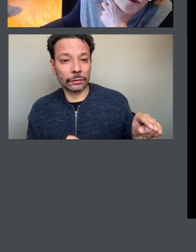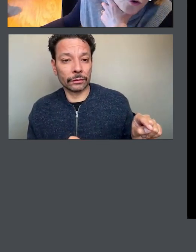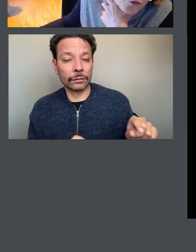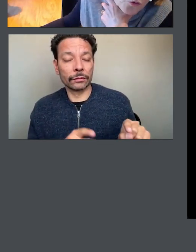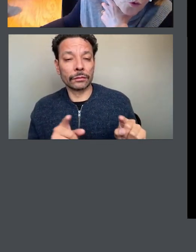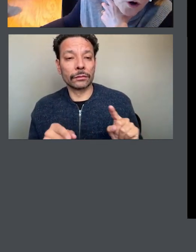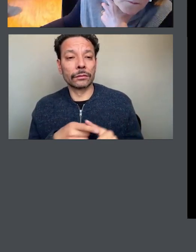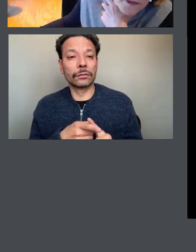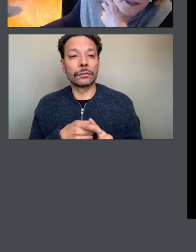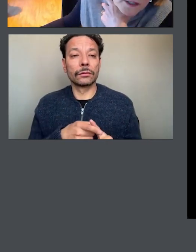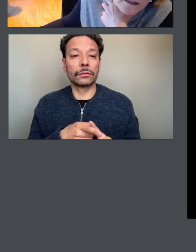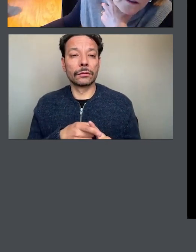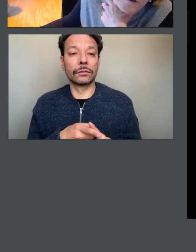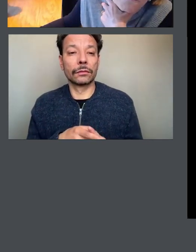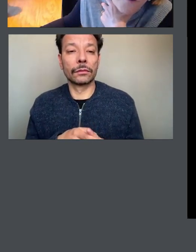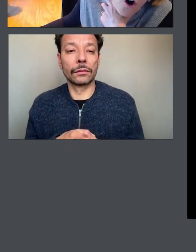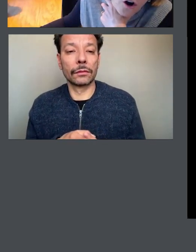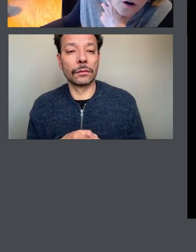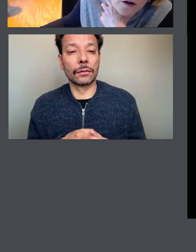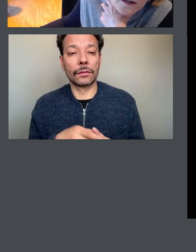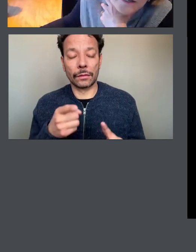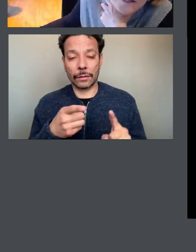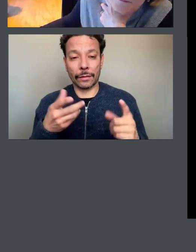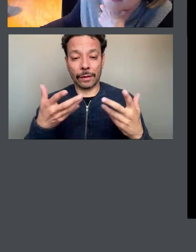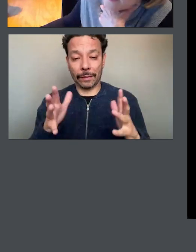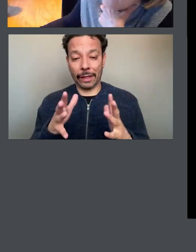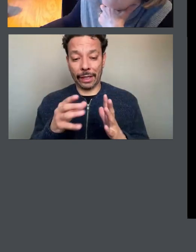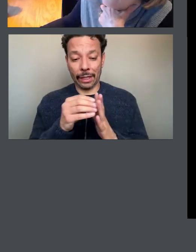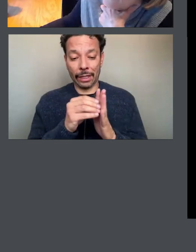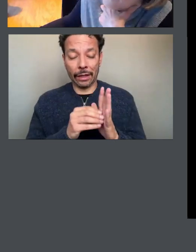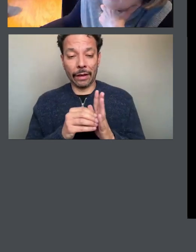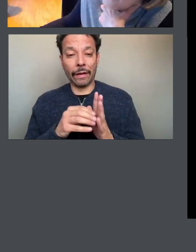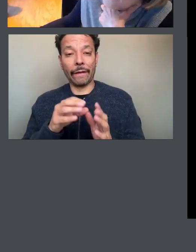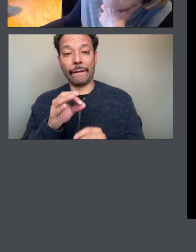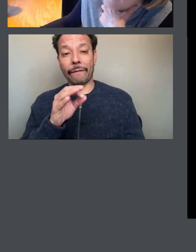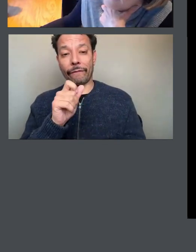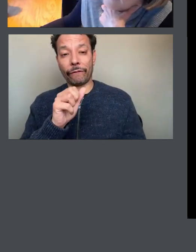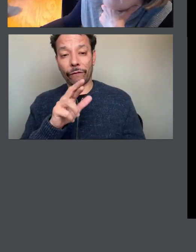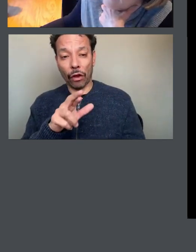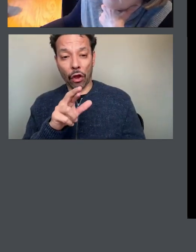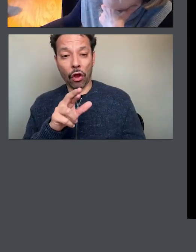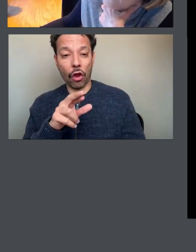were completing the FAR subscale, there,